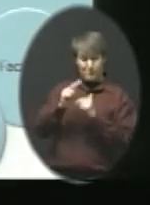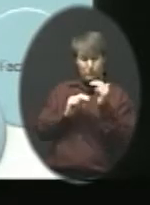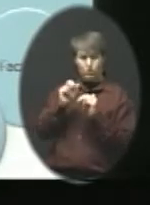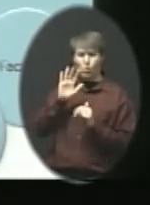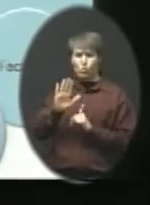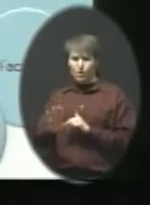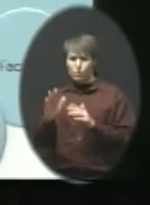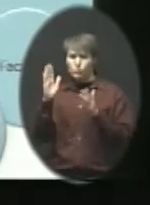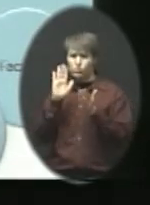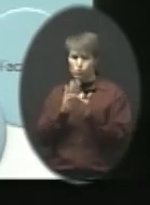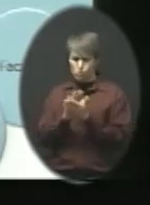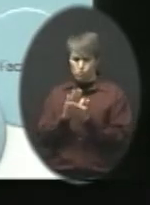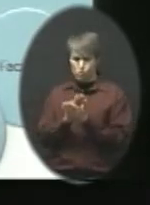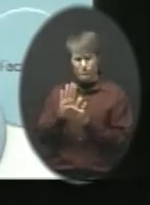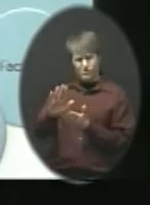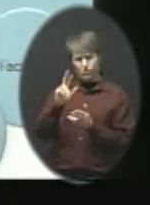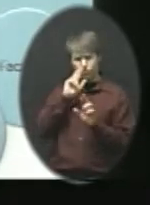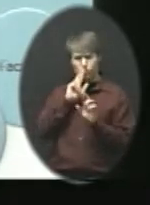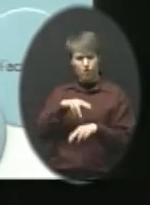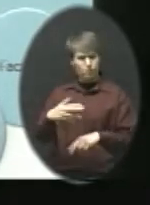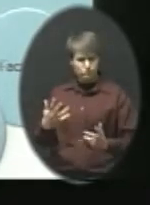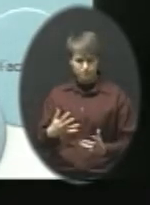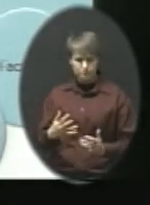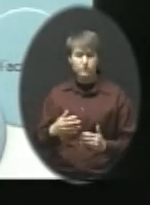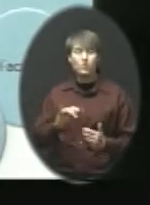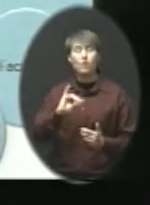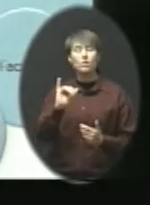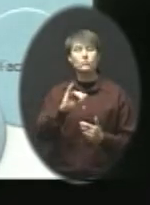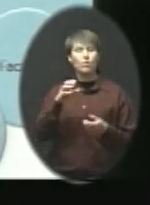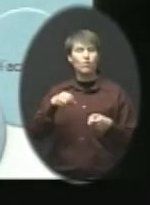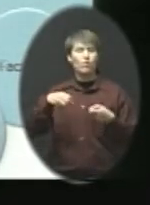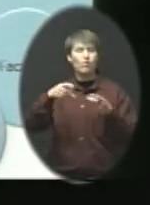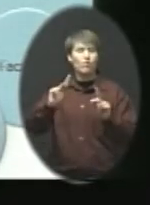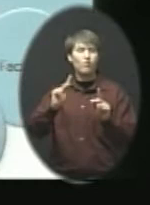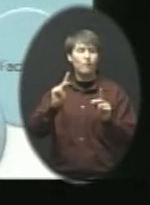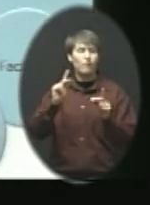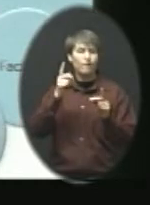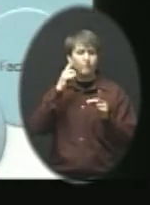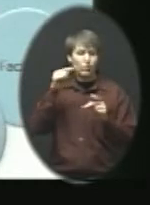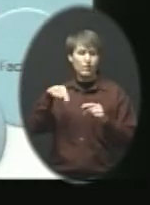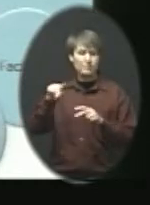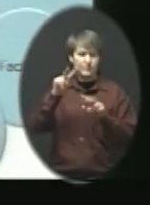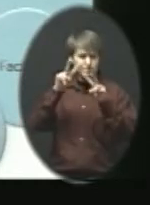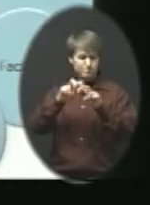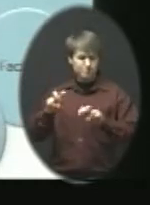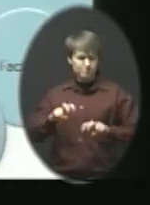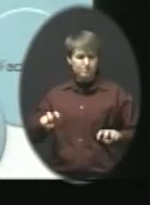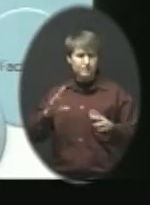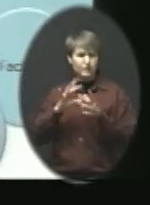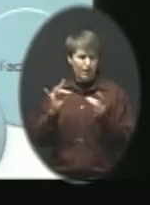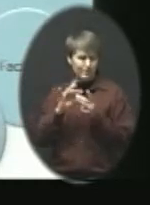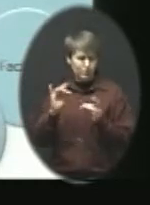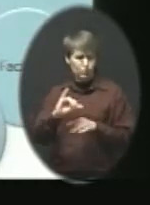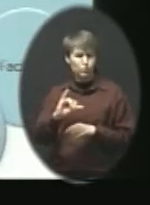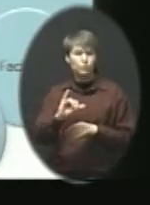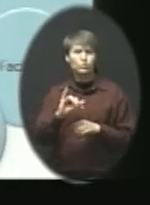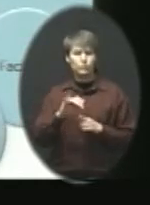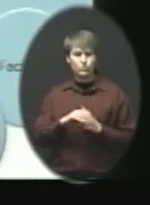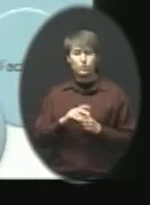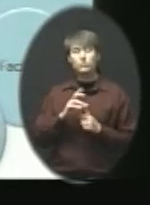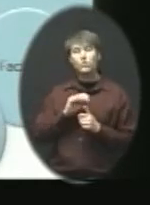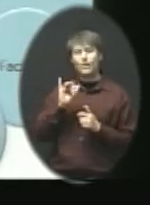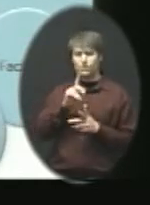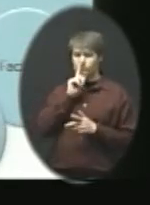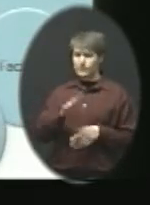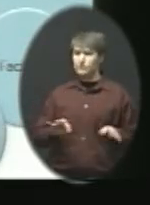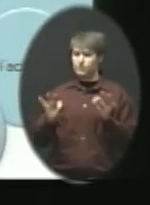school what were their responses like, and also an opportunity for them to look at the comments as well as the results. And that's a